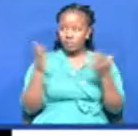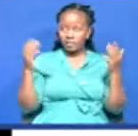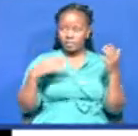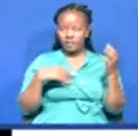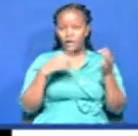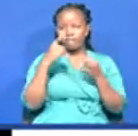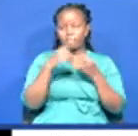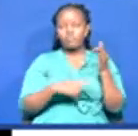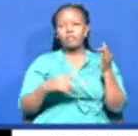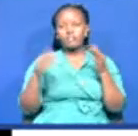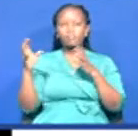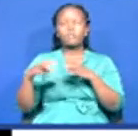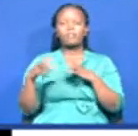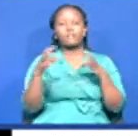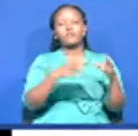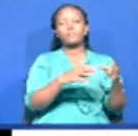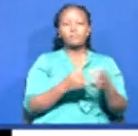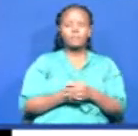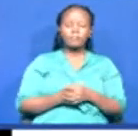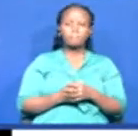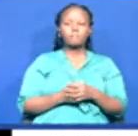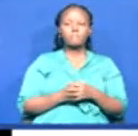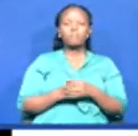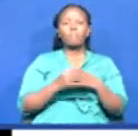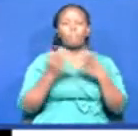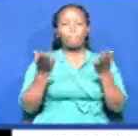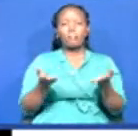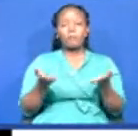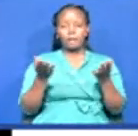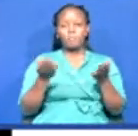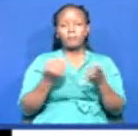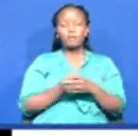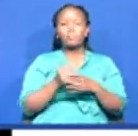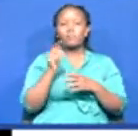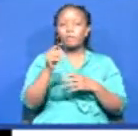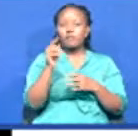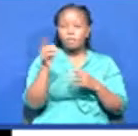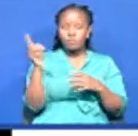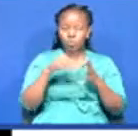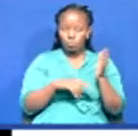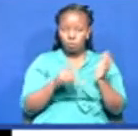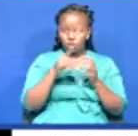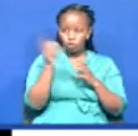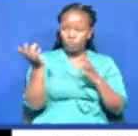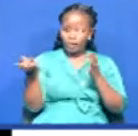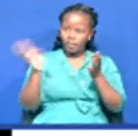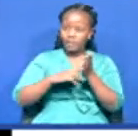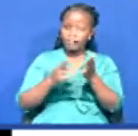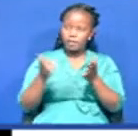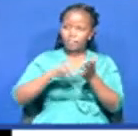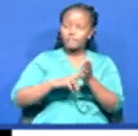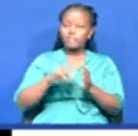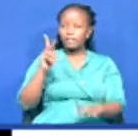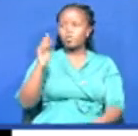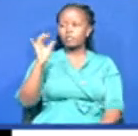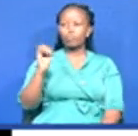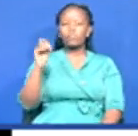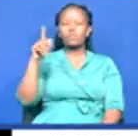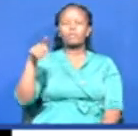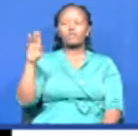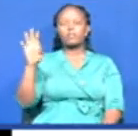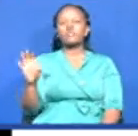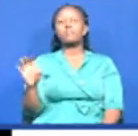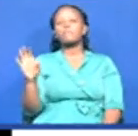property. Now, that intellectual property is what you are registering with KIPI. But for the purpose of enforcement,